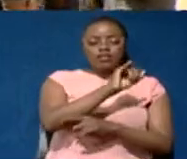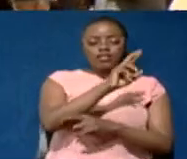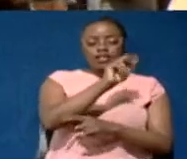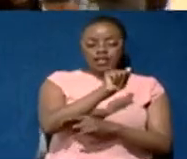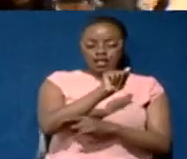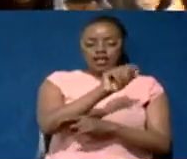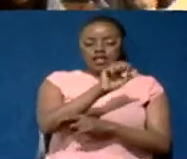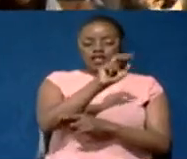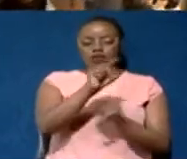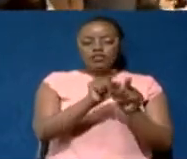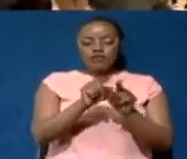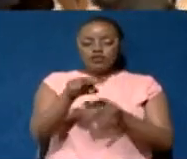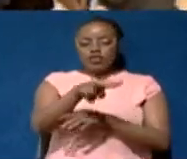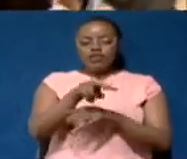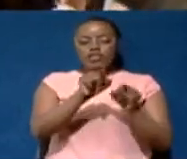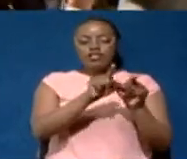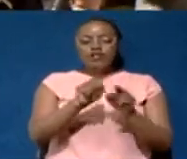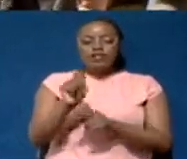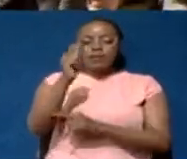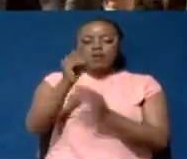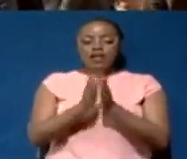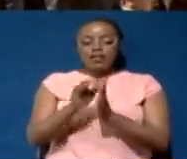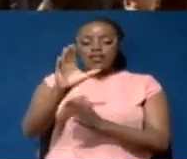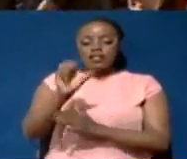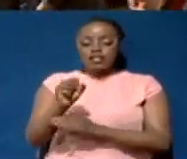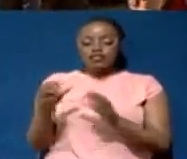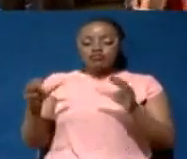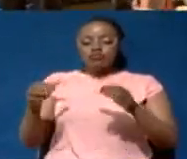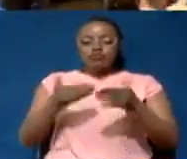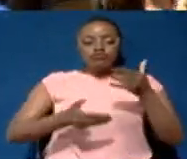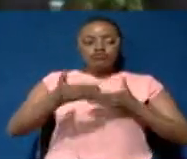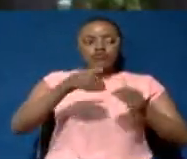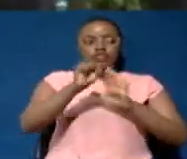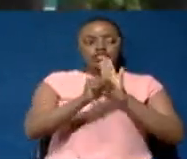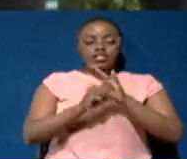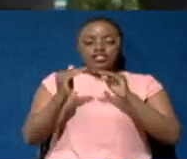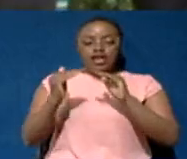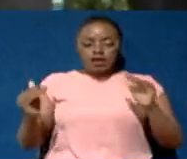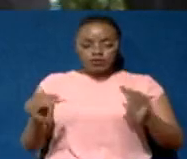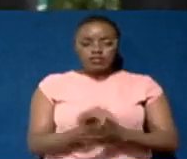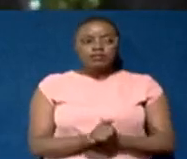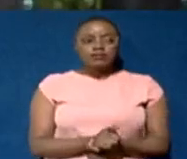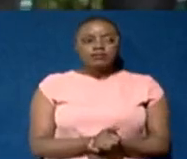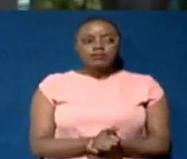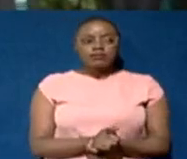the venue. This, as the president and the cabinet mingled happily at the state house.